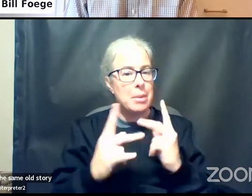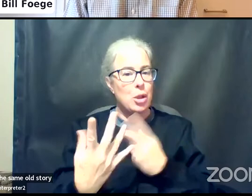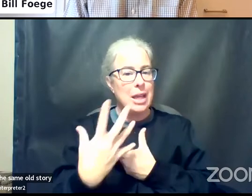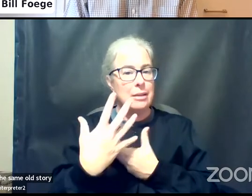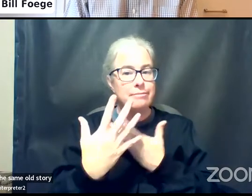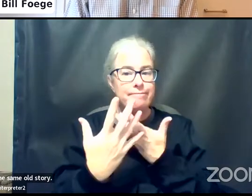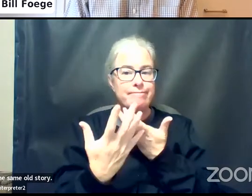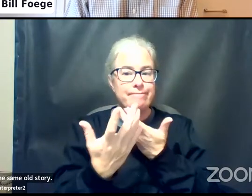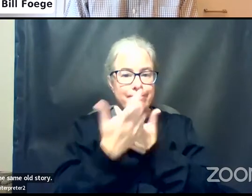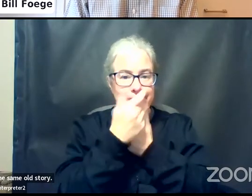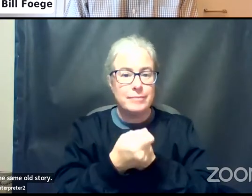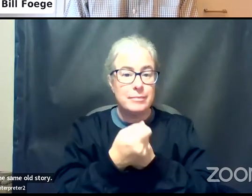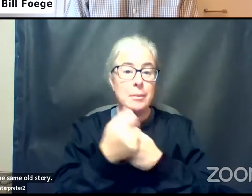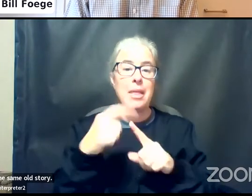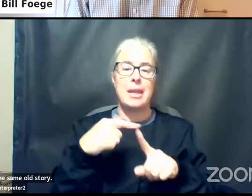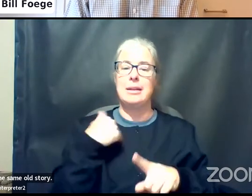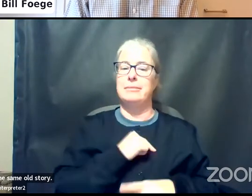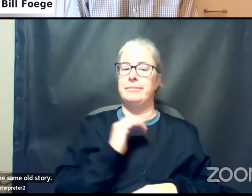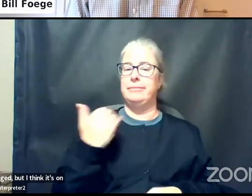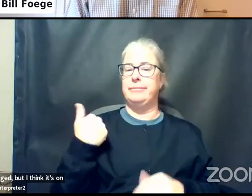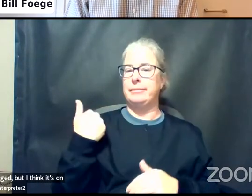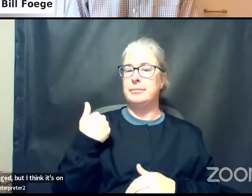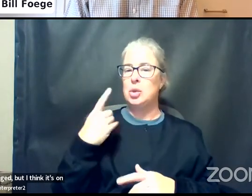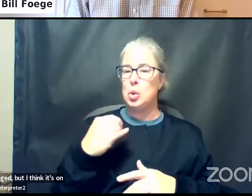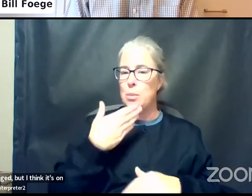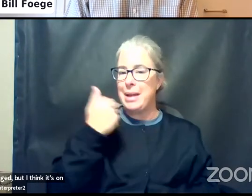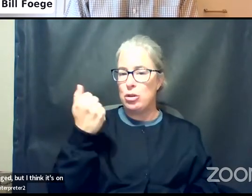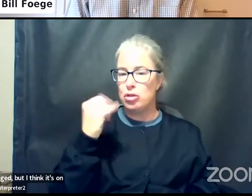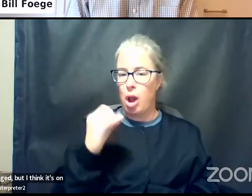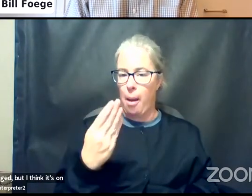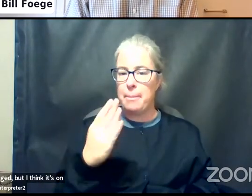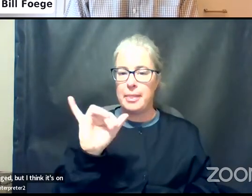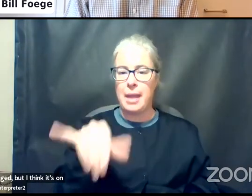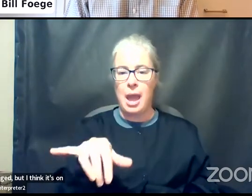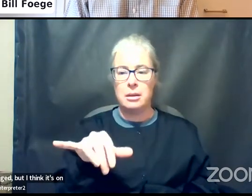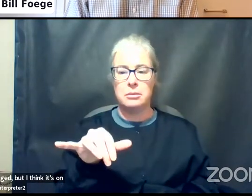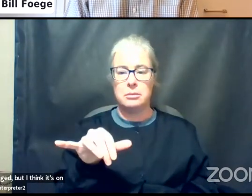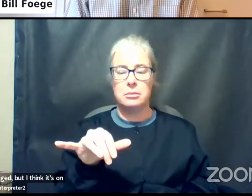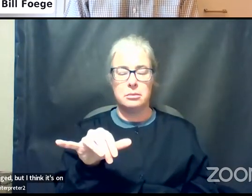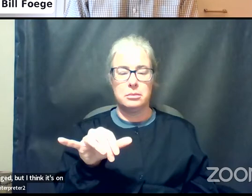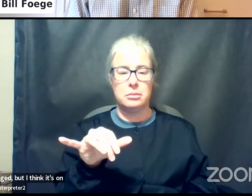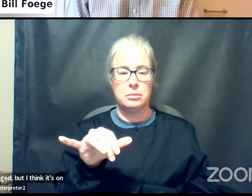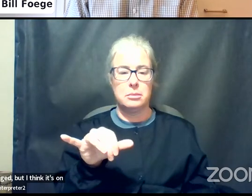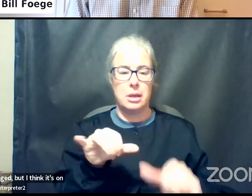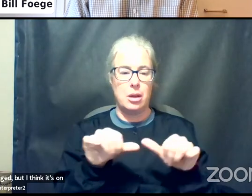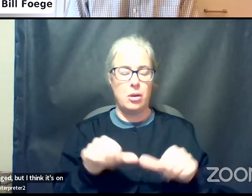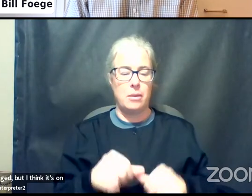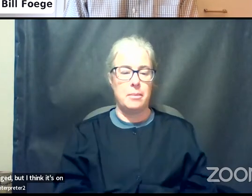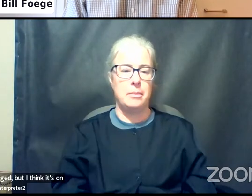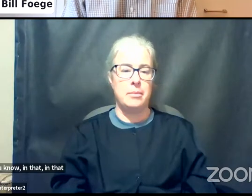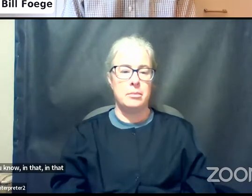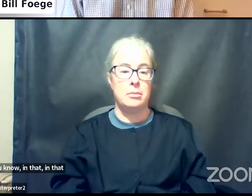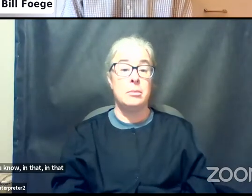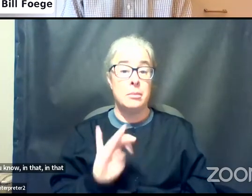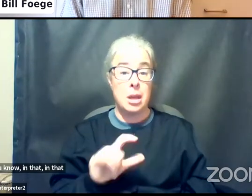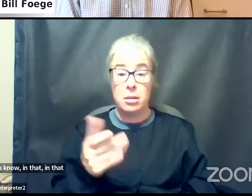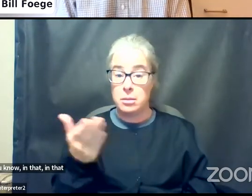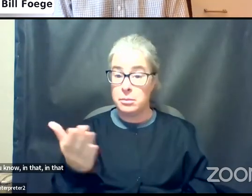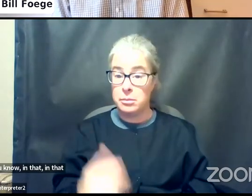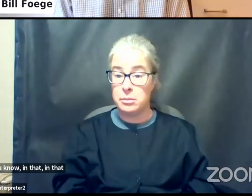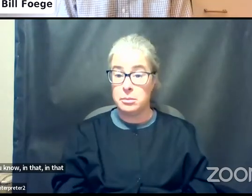I think it's on us to do a better job in that uh you know in that in that regard bill